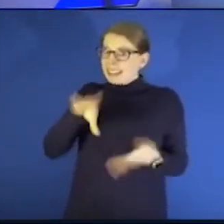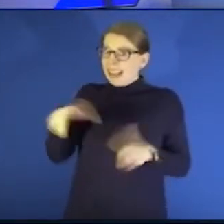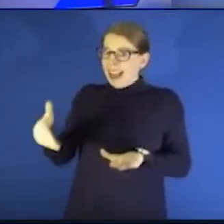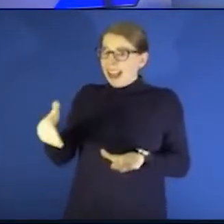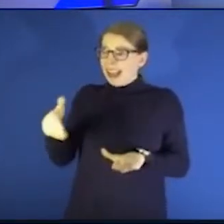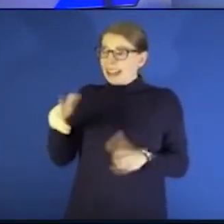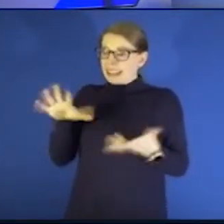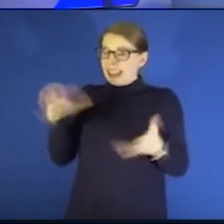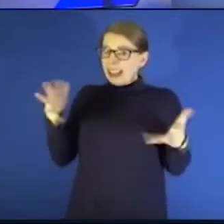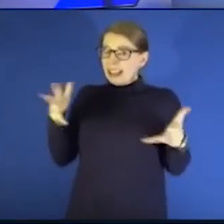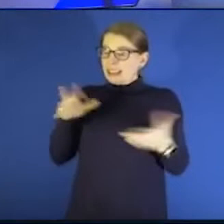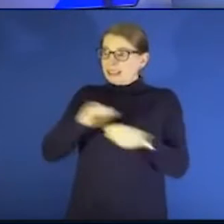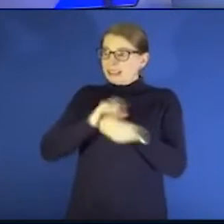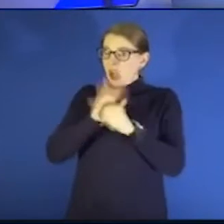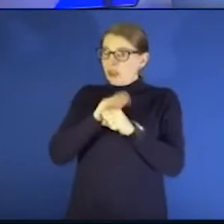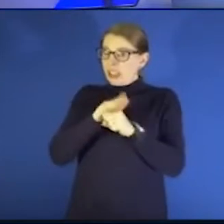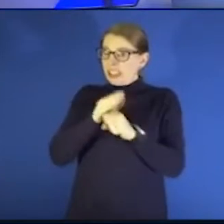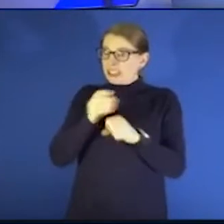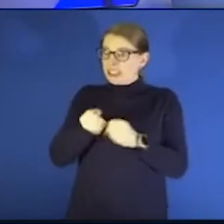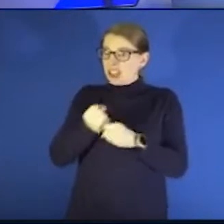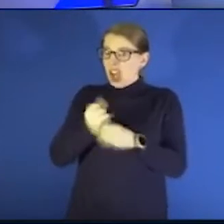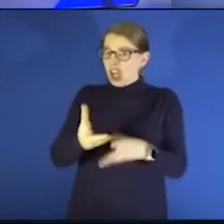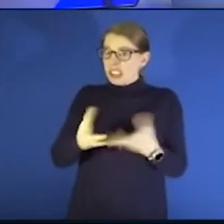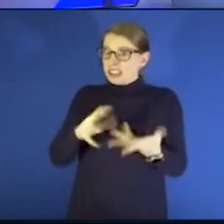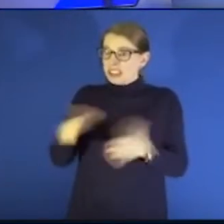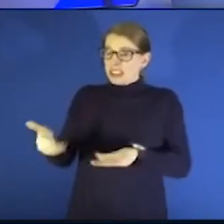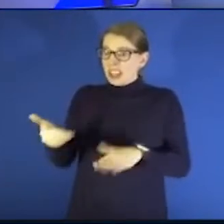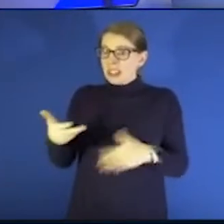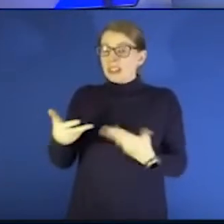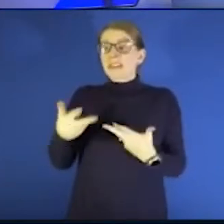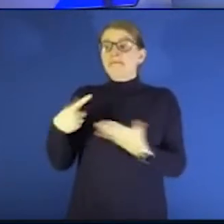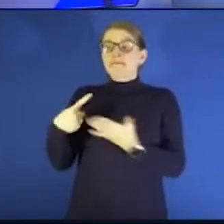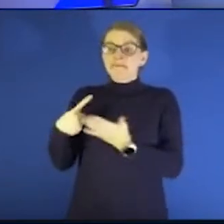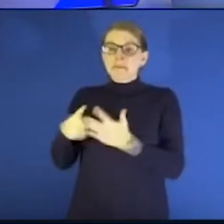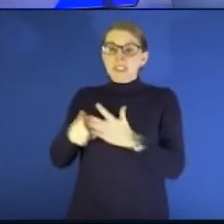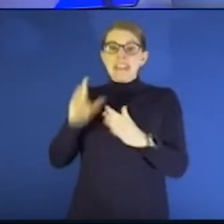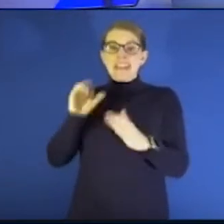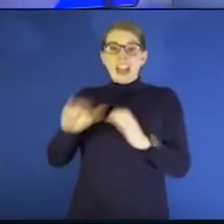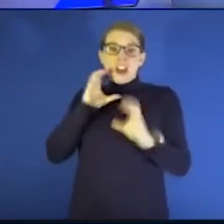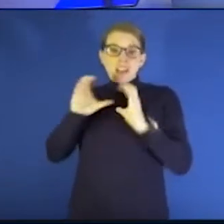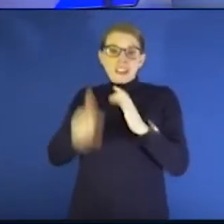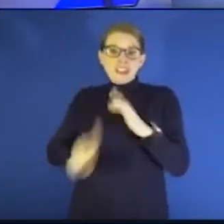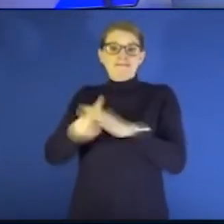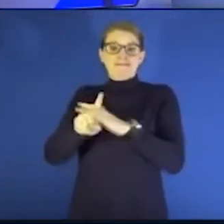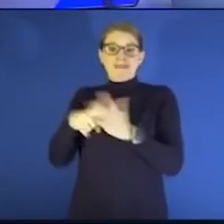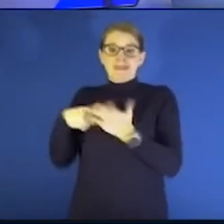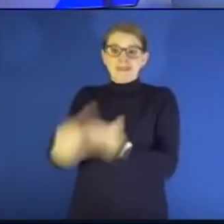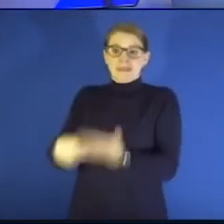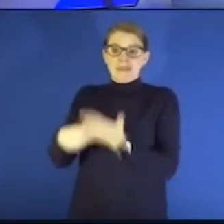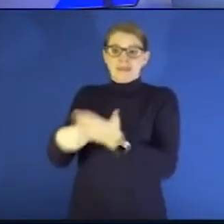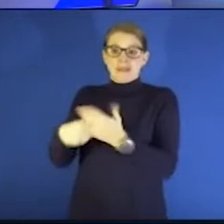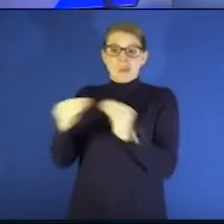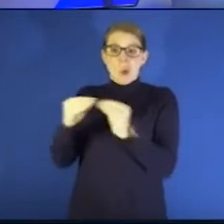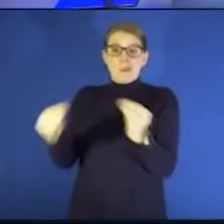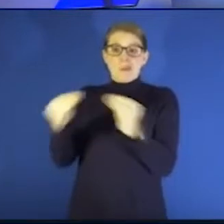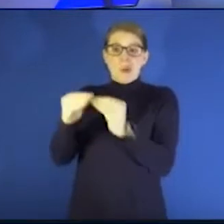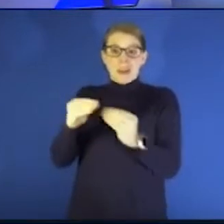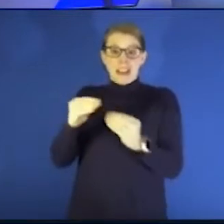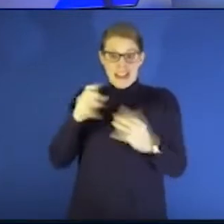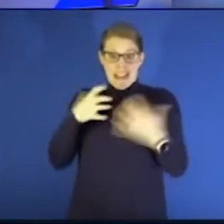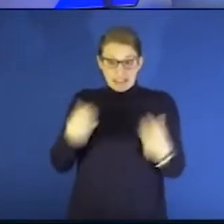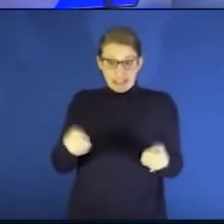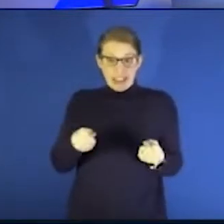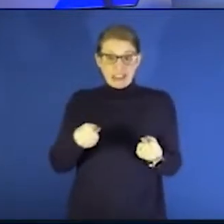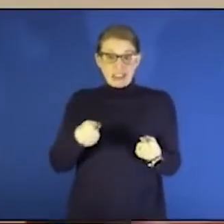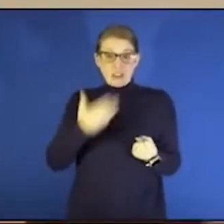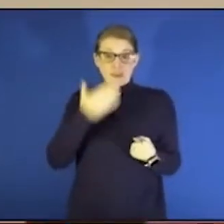of COVID? And that conversation has just had to come up more and more. Is it healthy? How do we talk to kids about that? Is it you just face it head on? You're